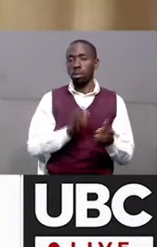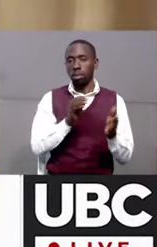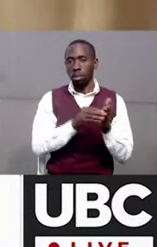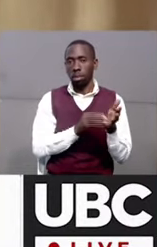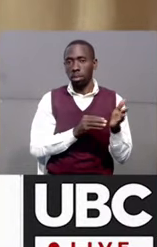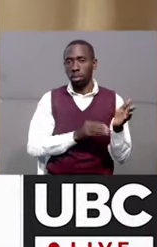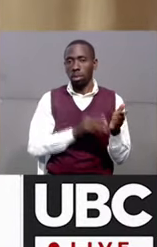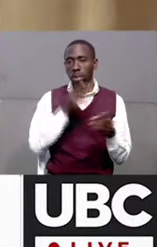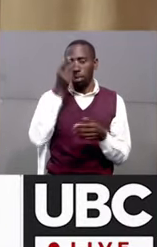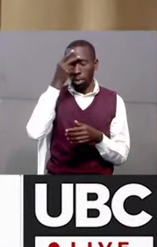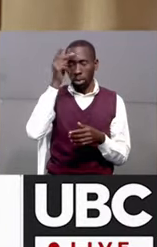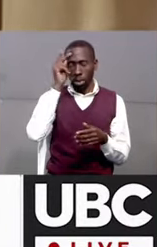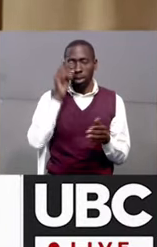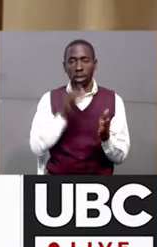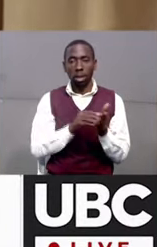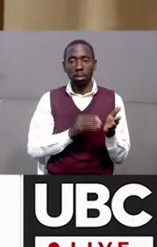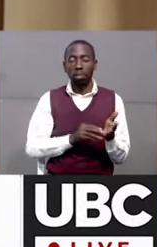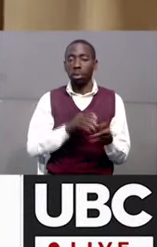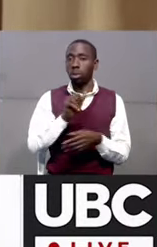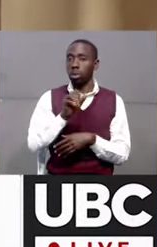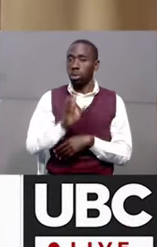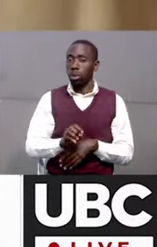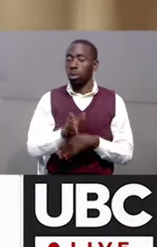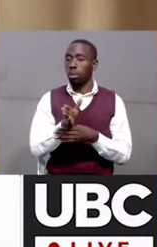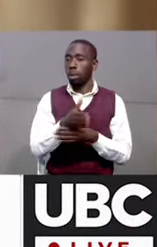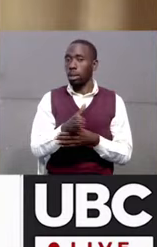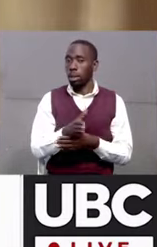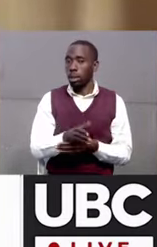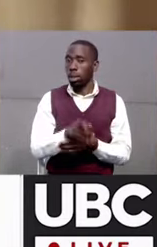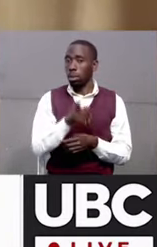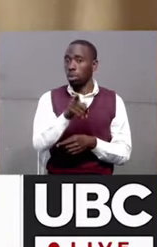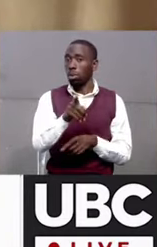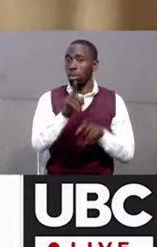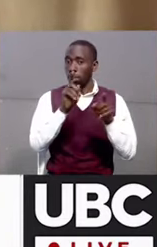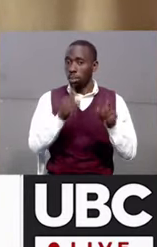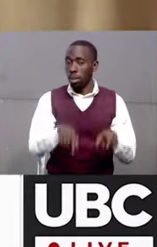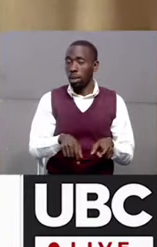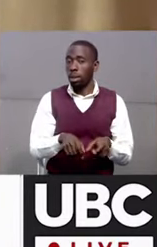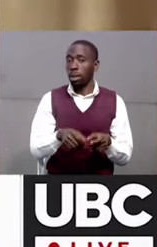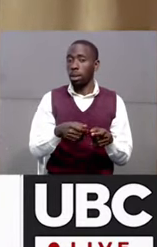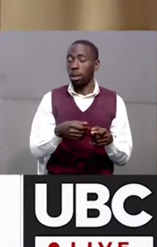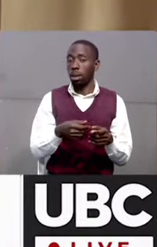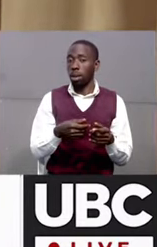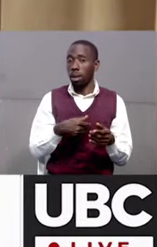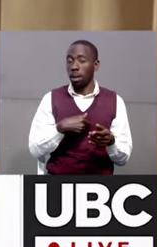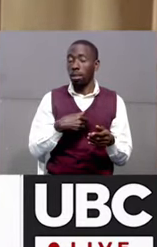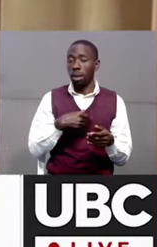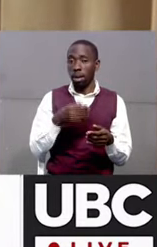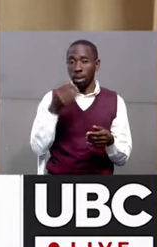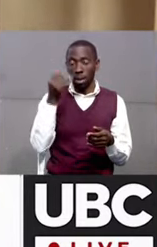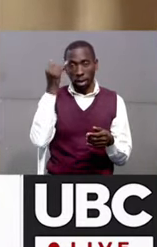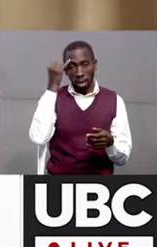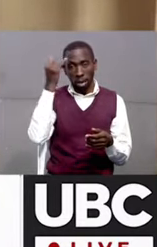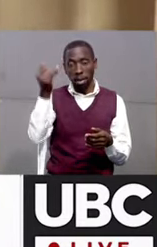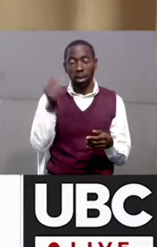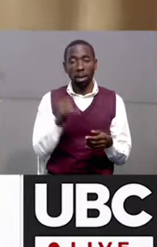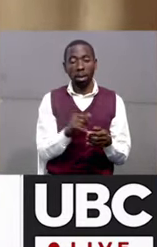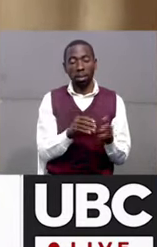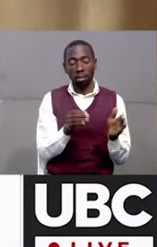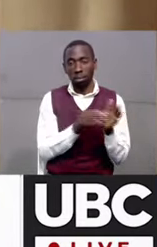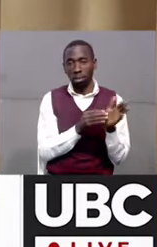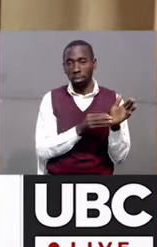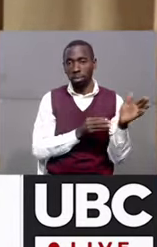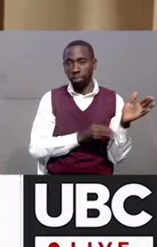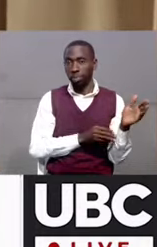statements. So, Minister, you will have to put an give an input on those